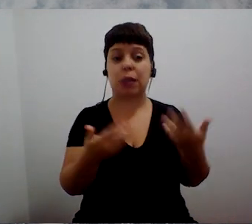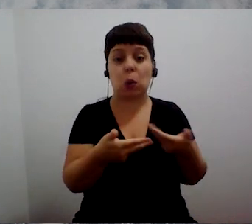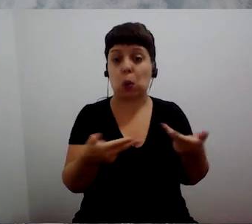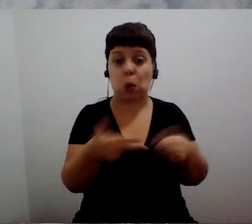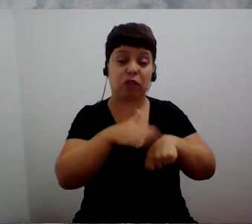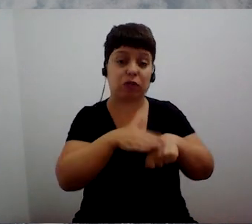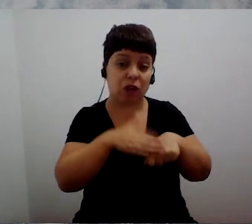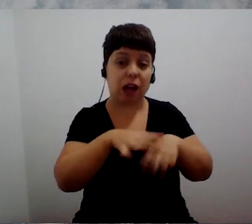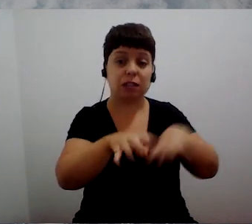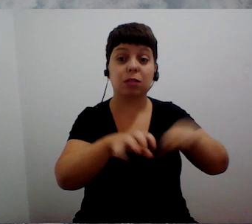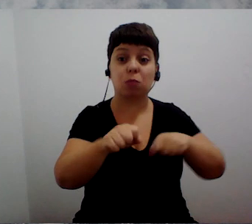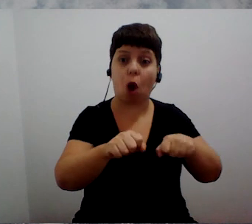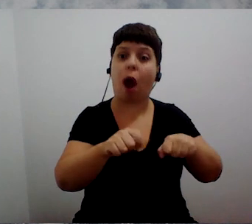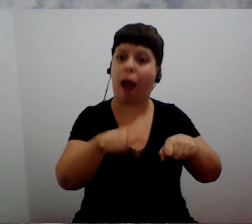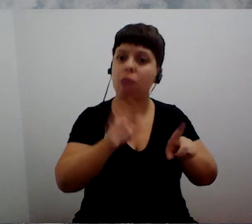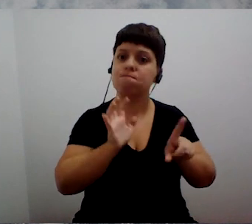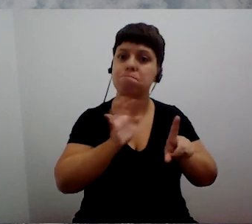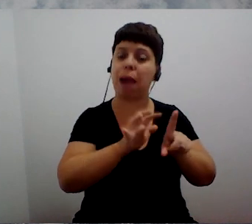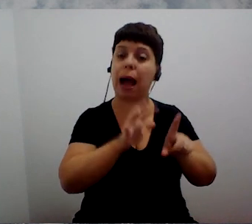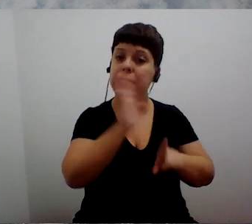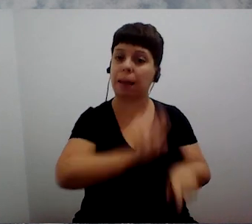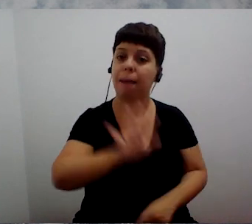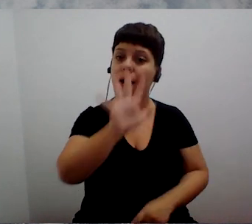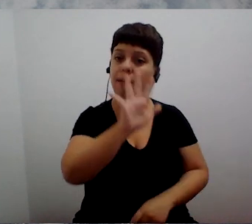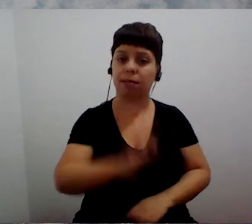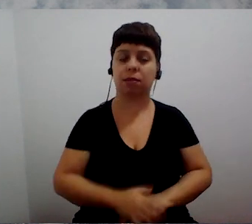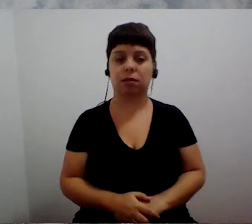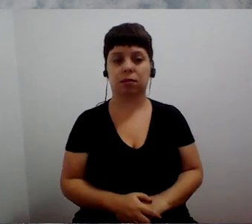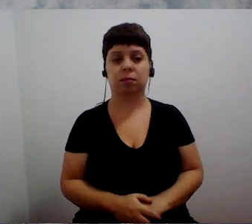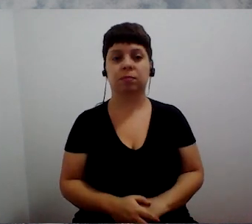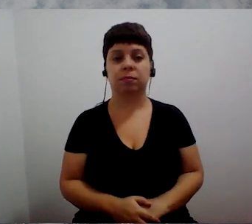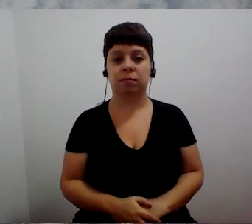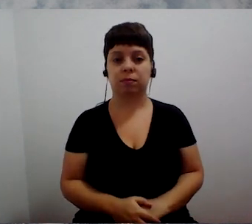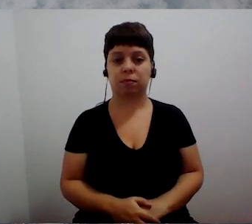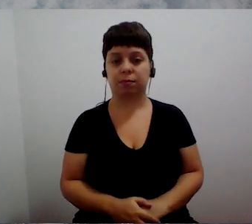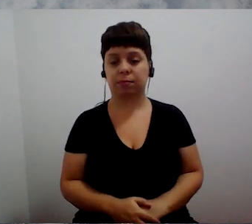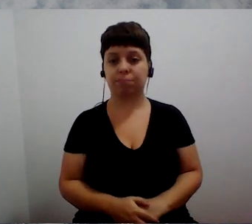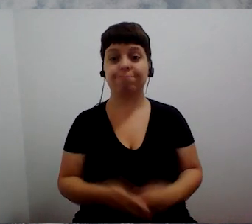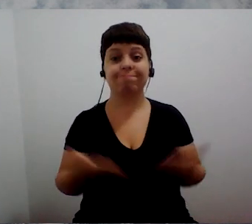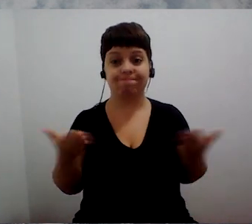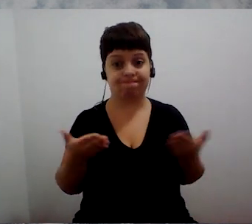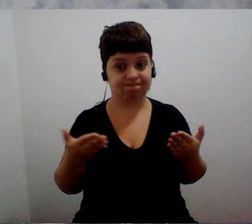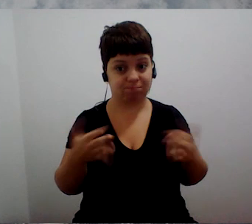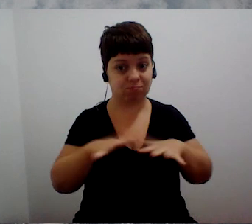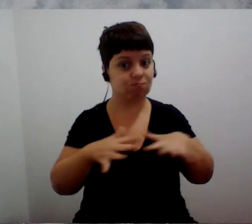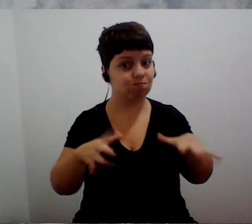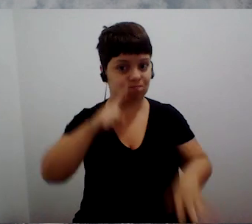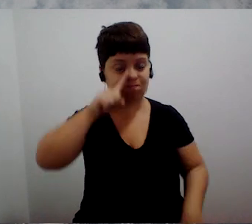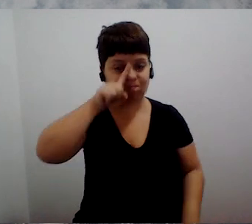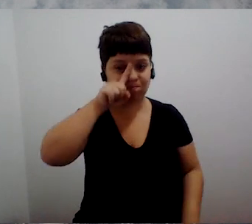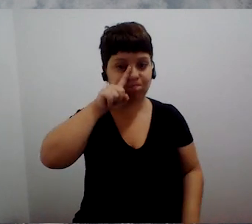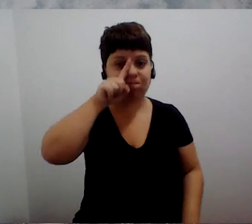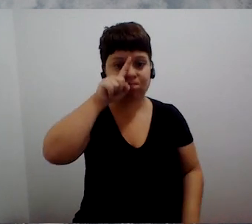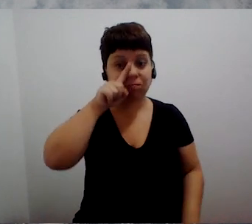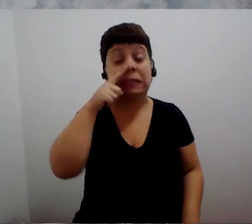and how we explore the ocean. And at the moment, the ocean is under great threat, and as such, our